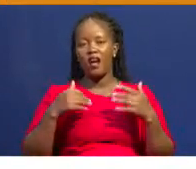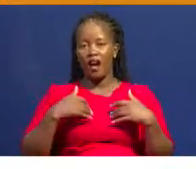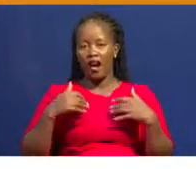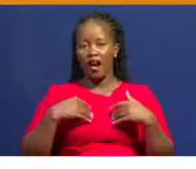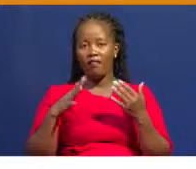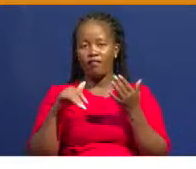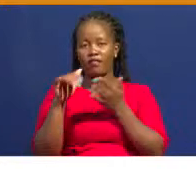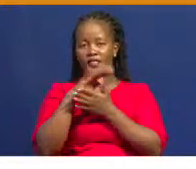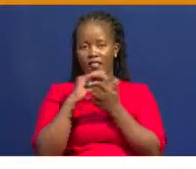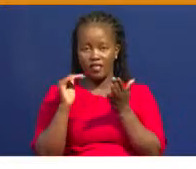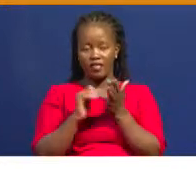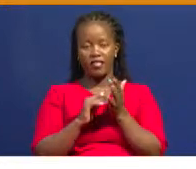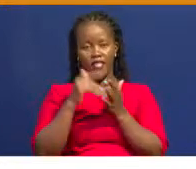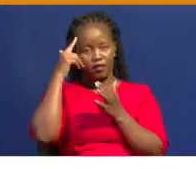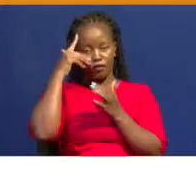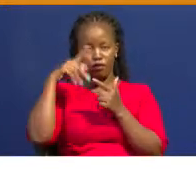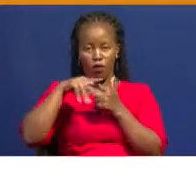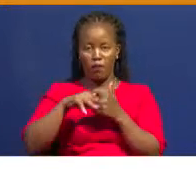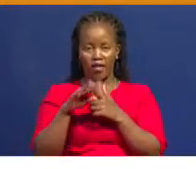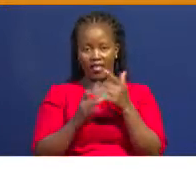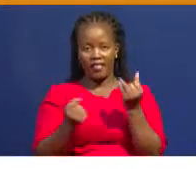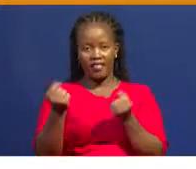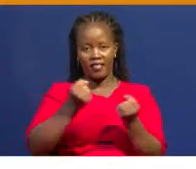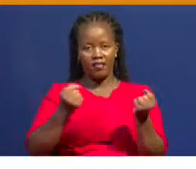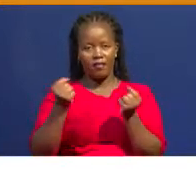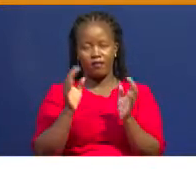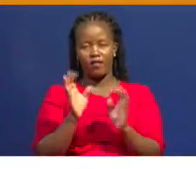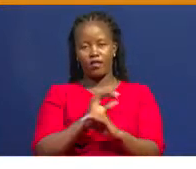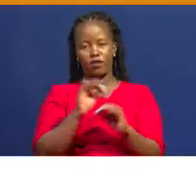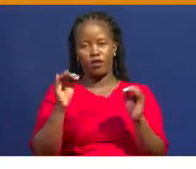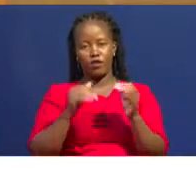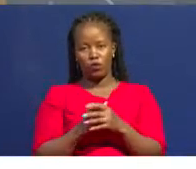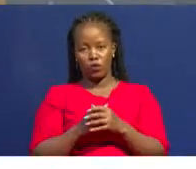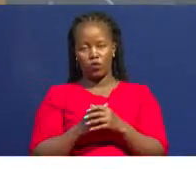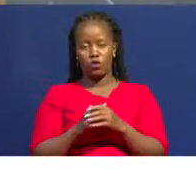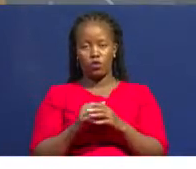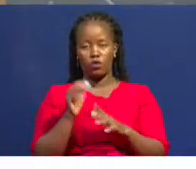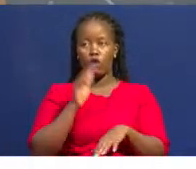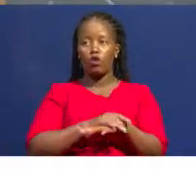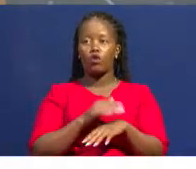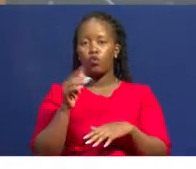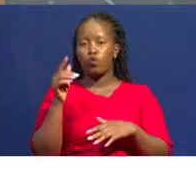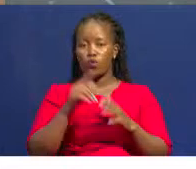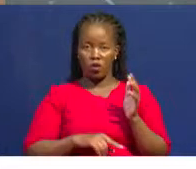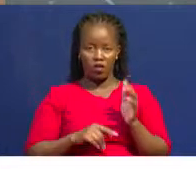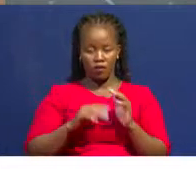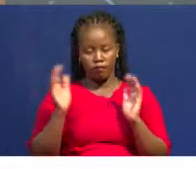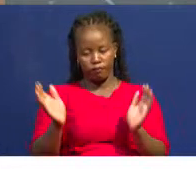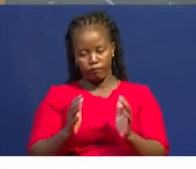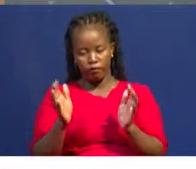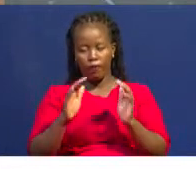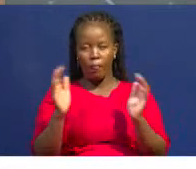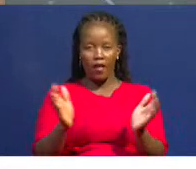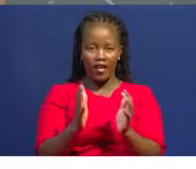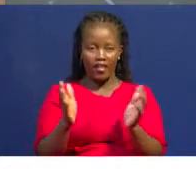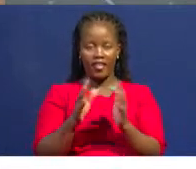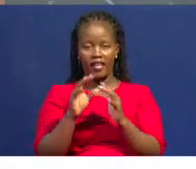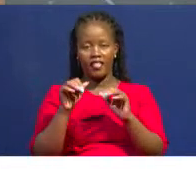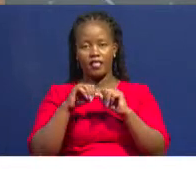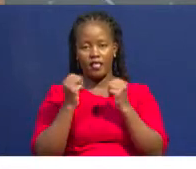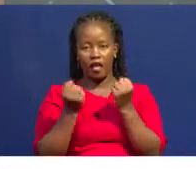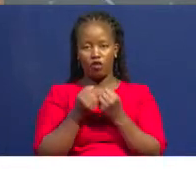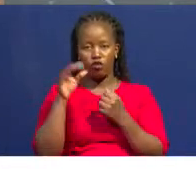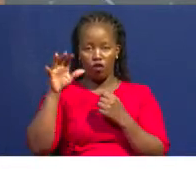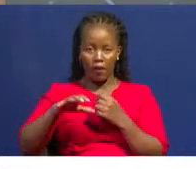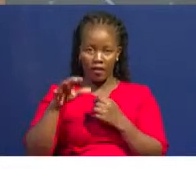We should have as more clinics, whereby we encourage the circles and the companies and the small vehicles